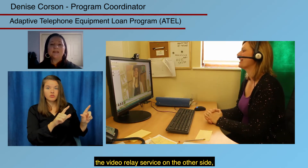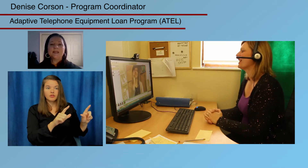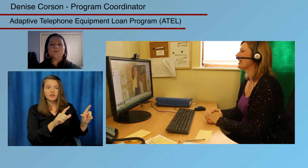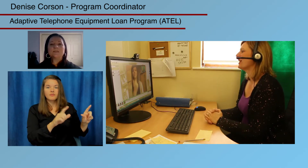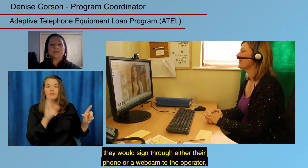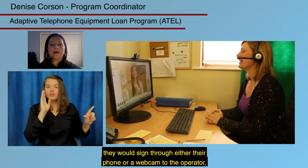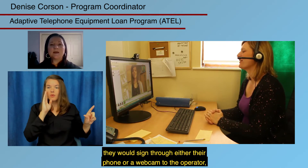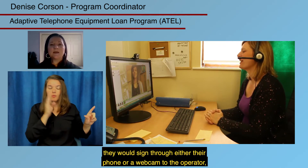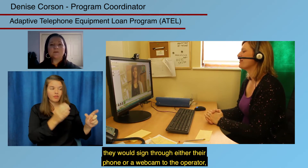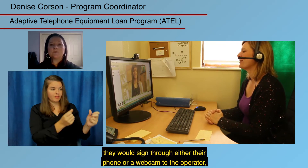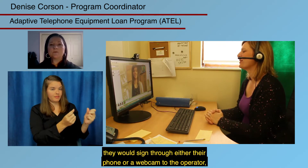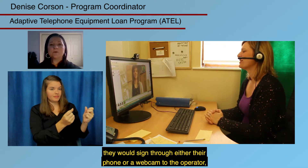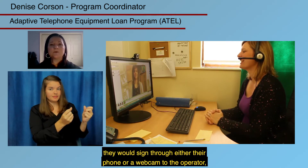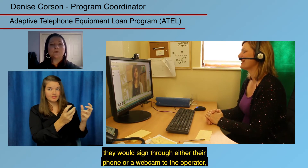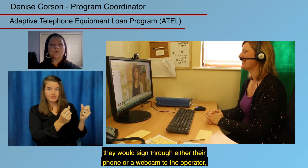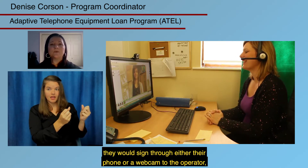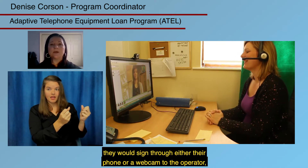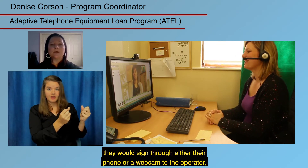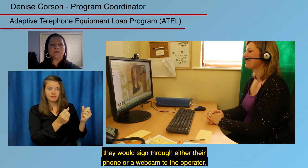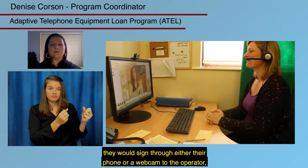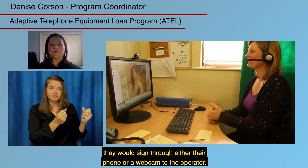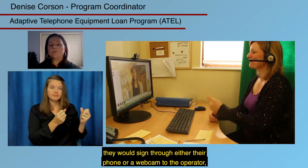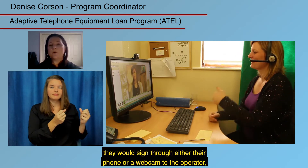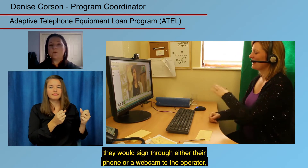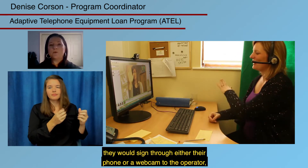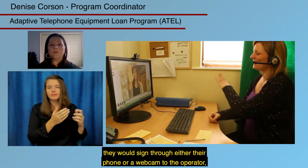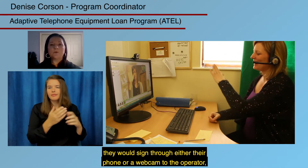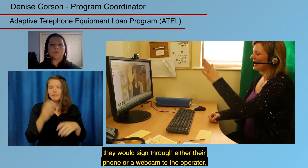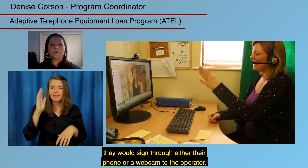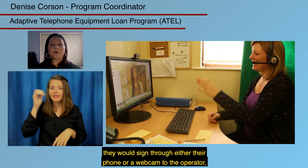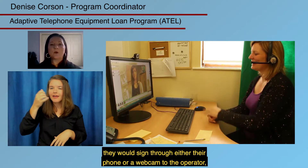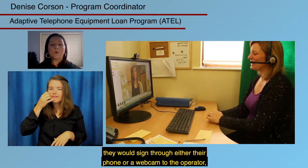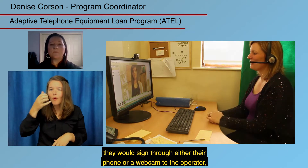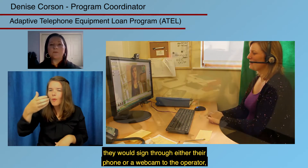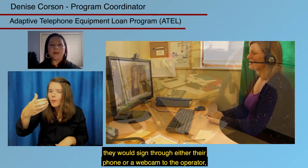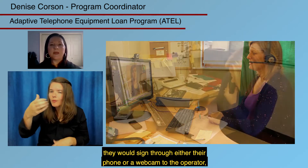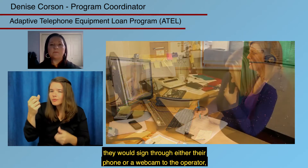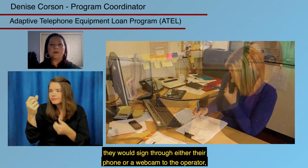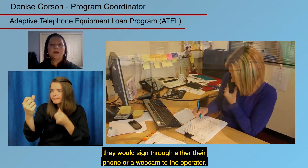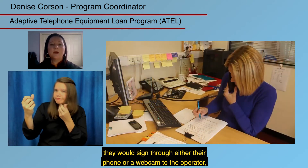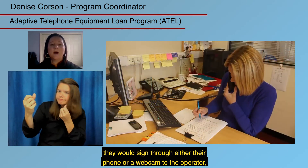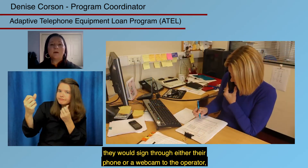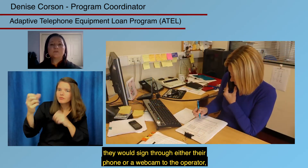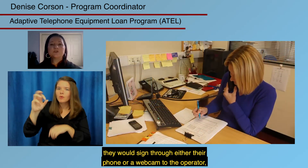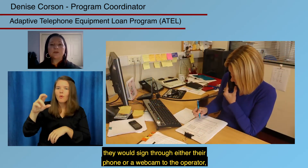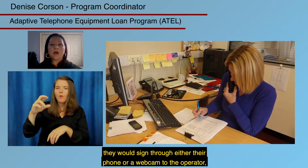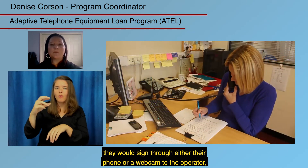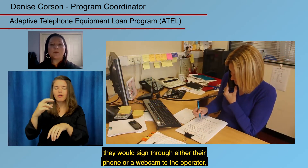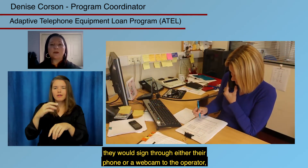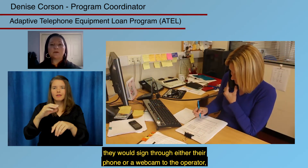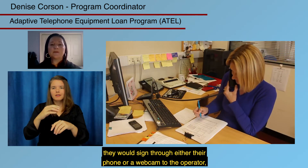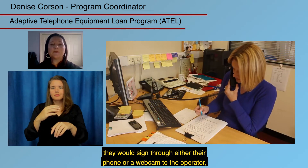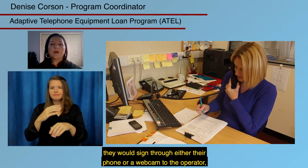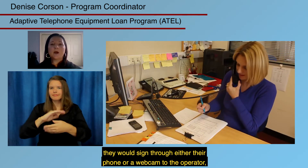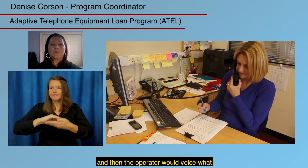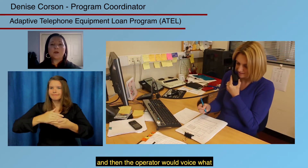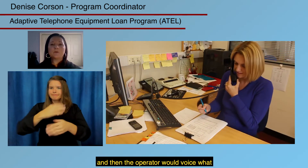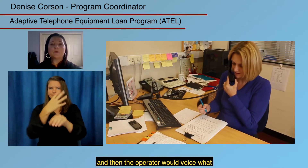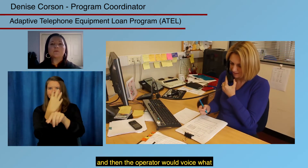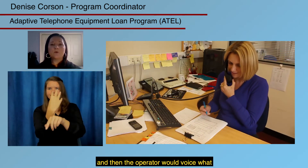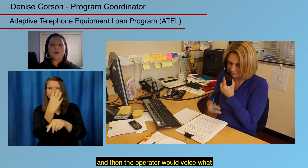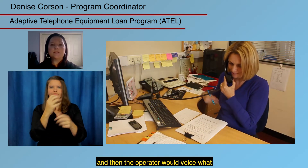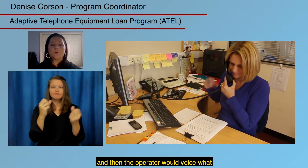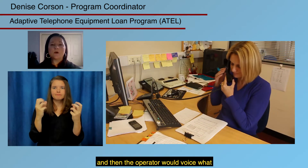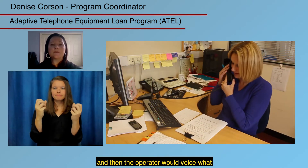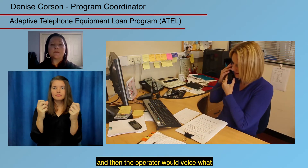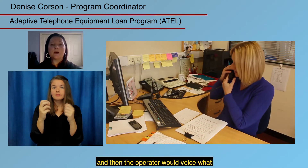side, they would sign through either their phone or a webcam to the operator. And then the